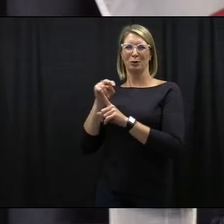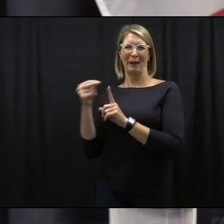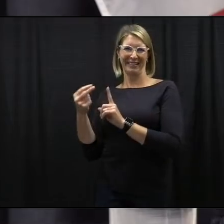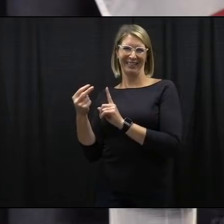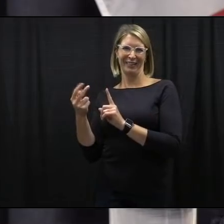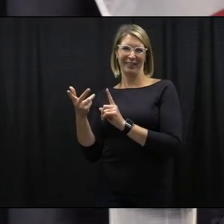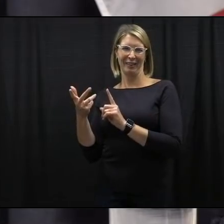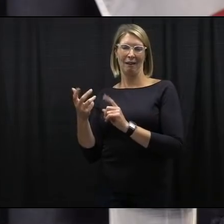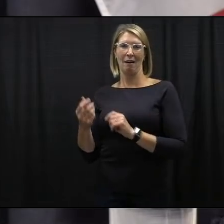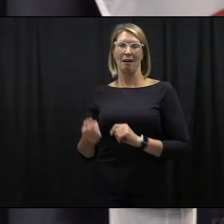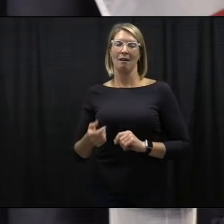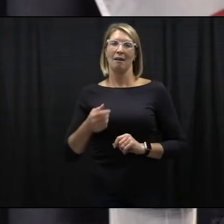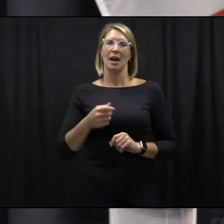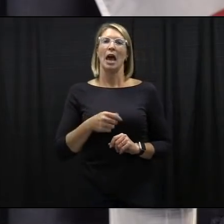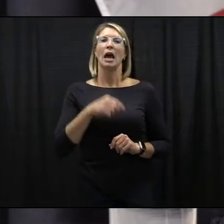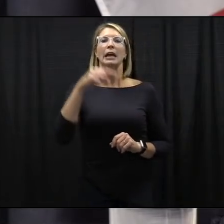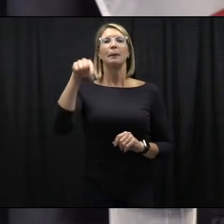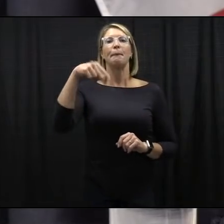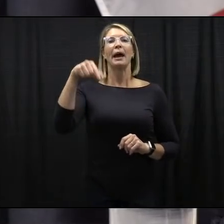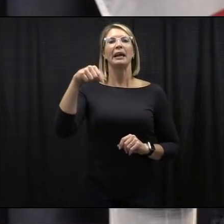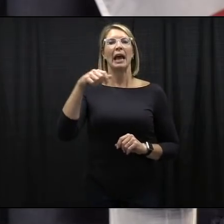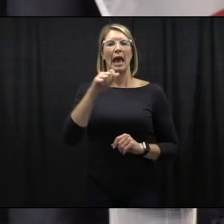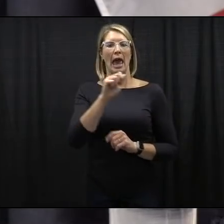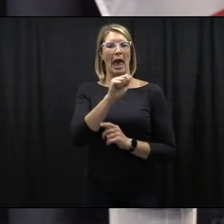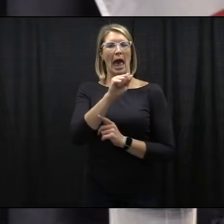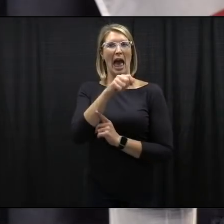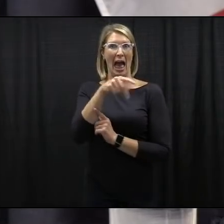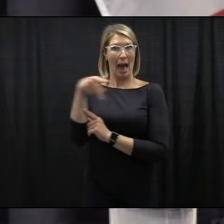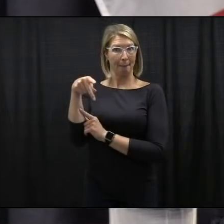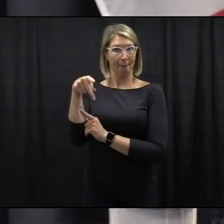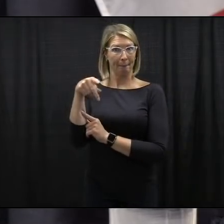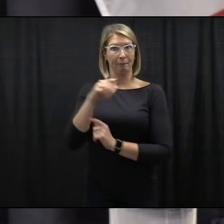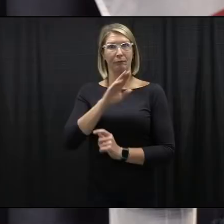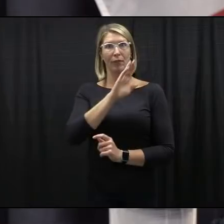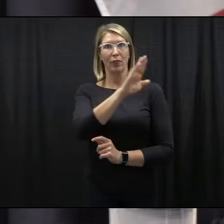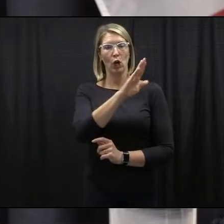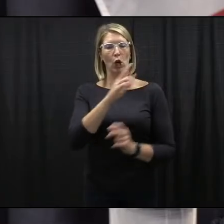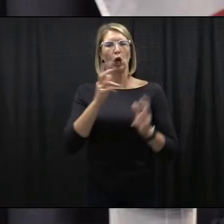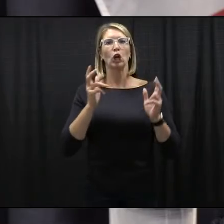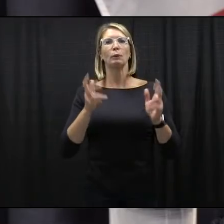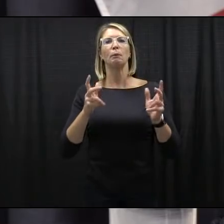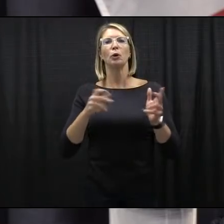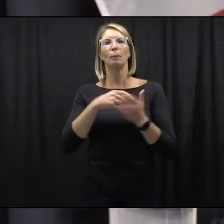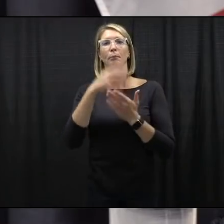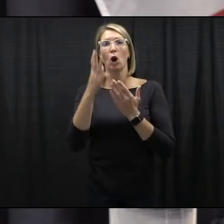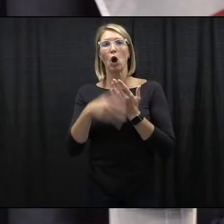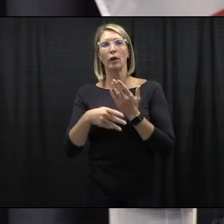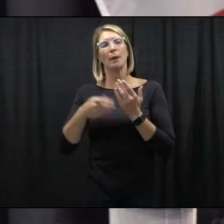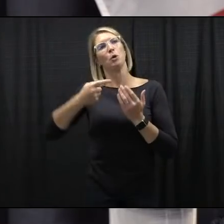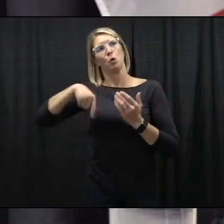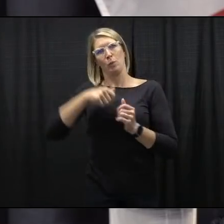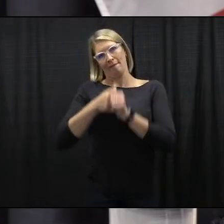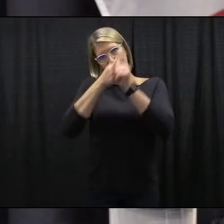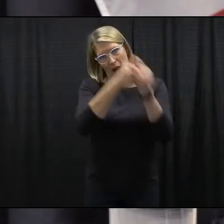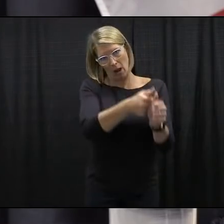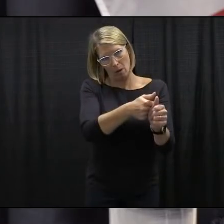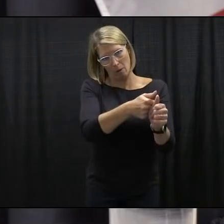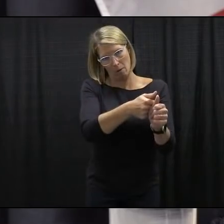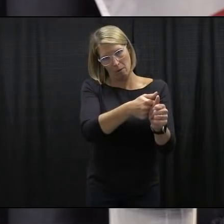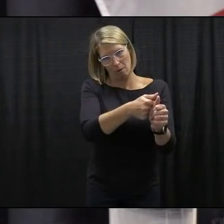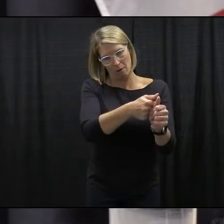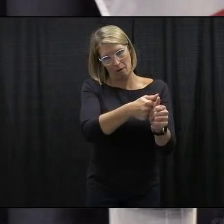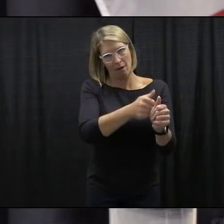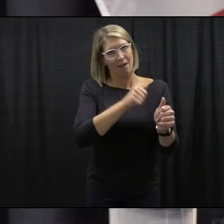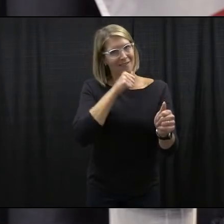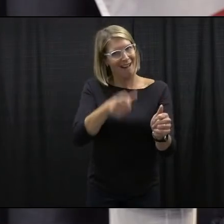being used, and the Quebec software that is in the process of being adapted to Newfoundland and